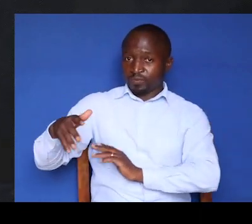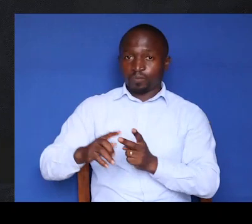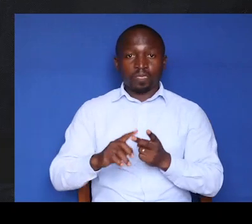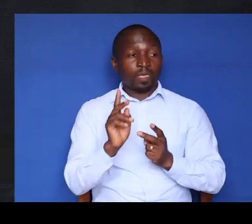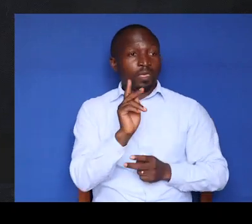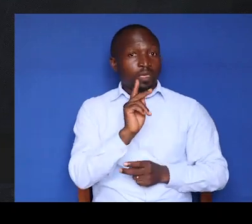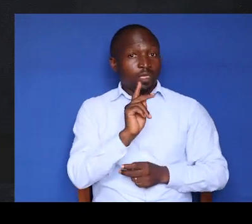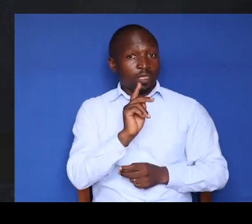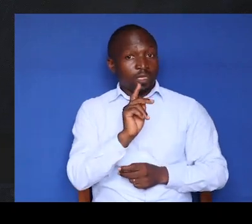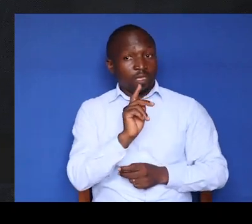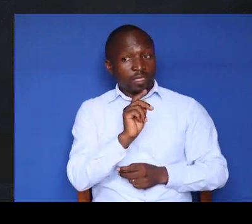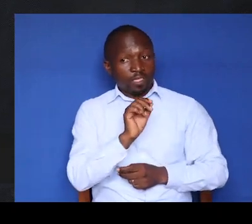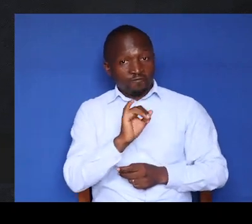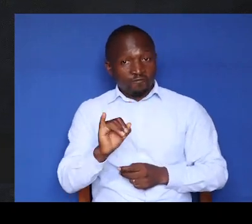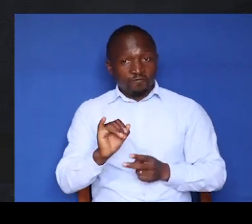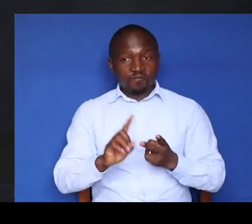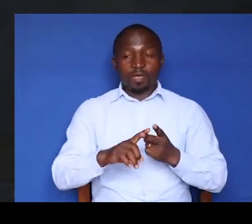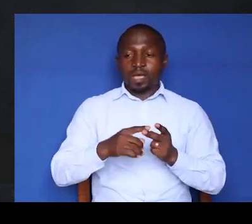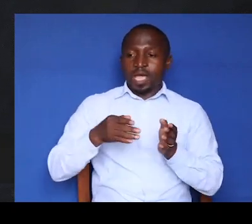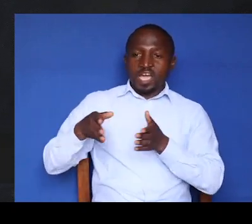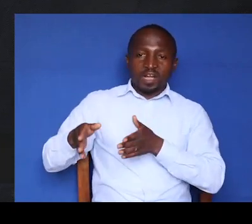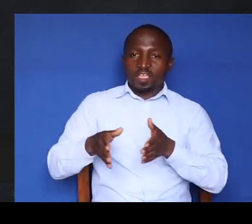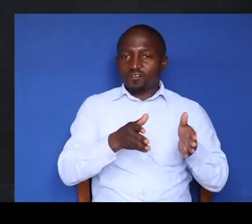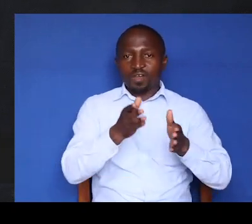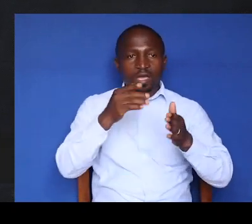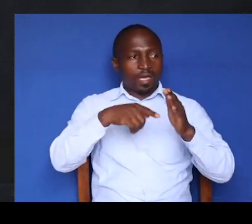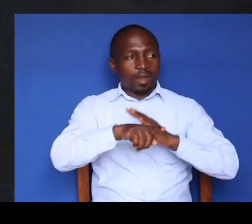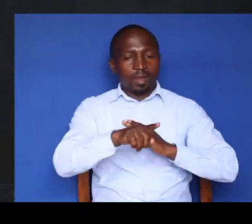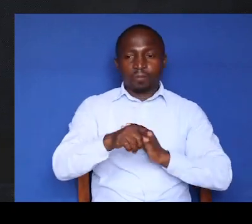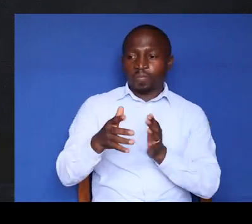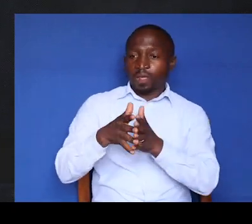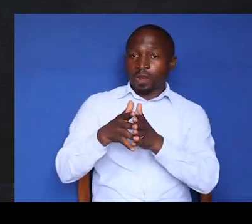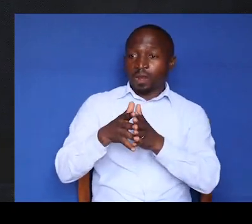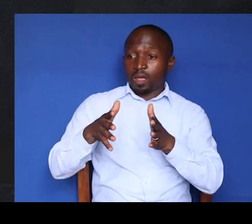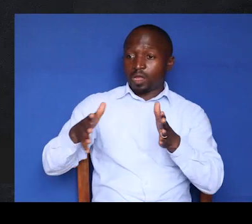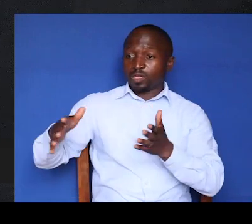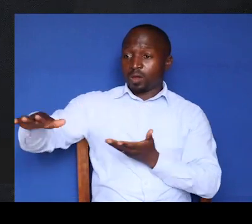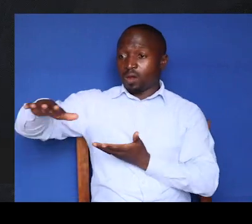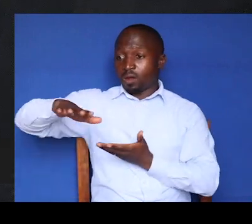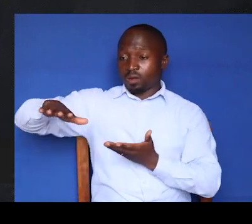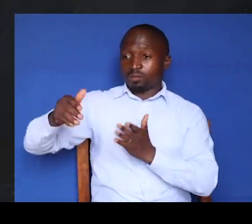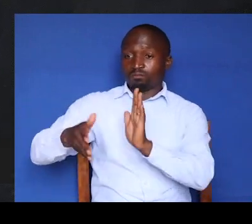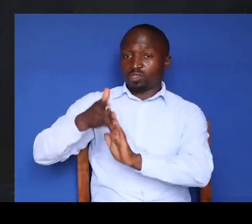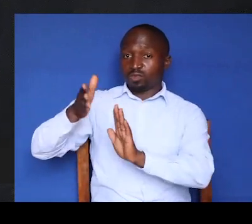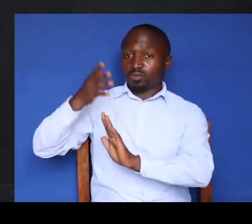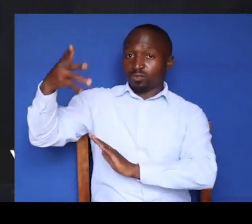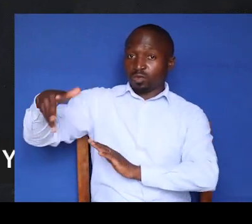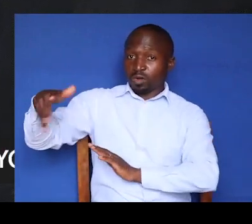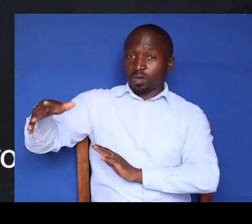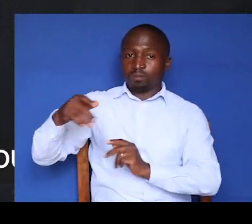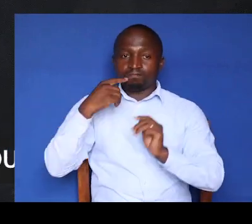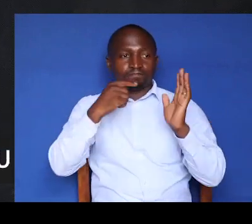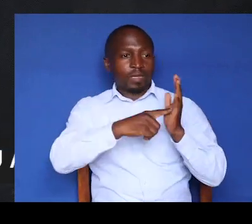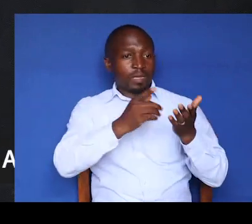If the river is in a larger catchment area, it means used